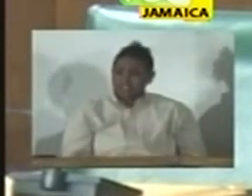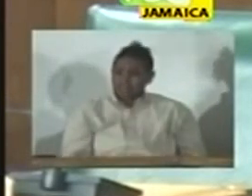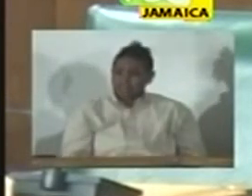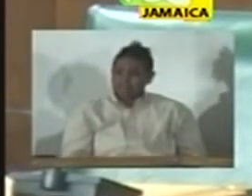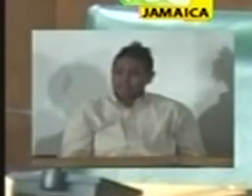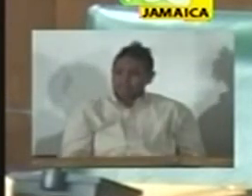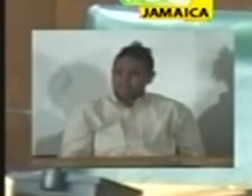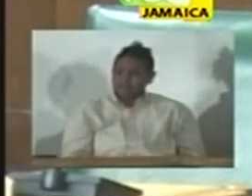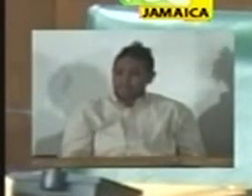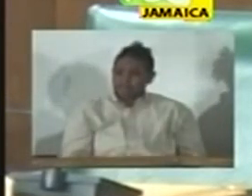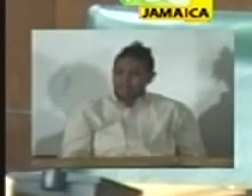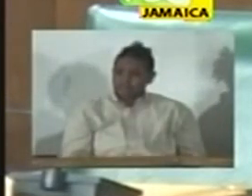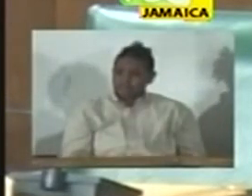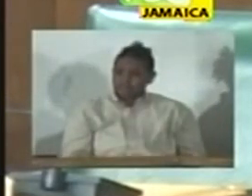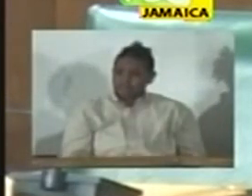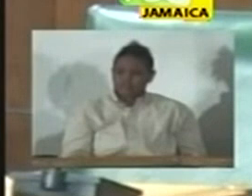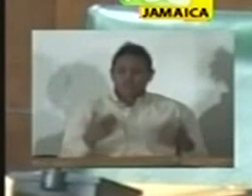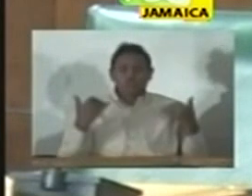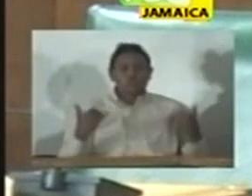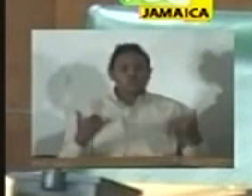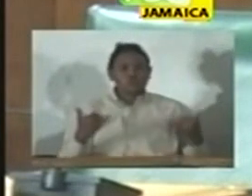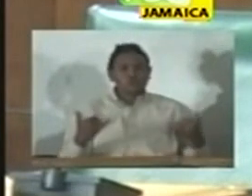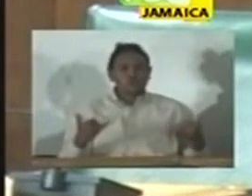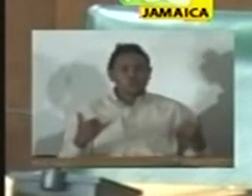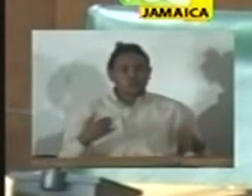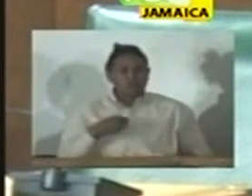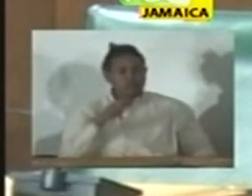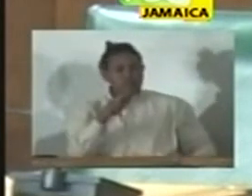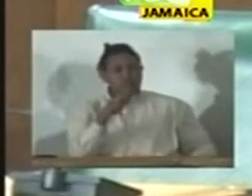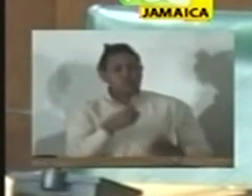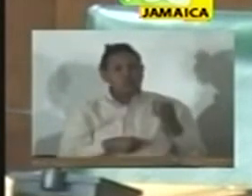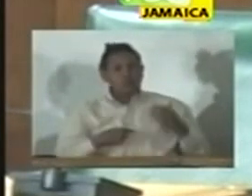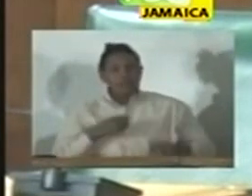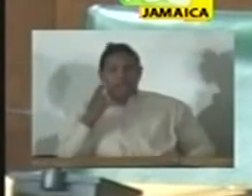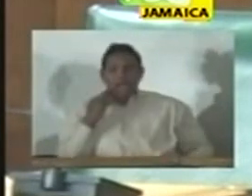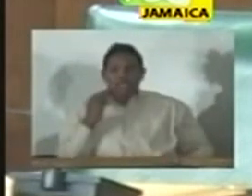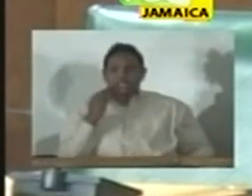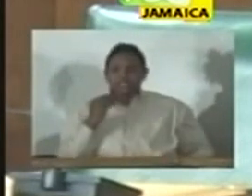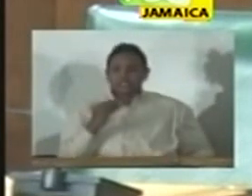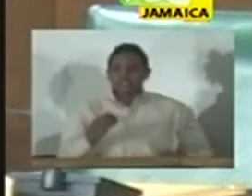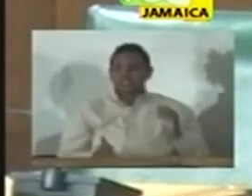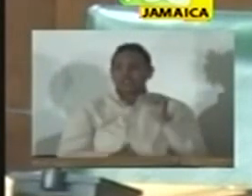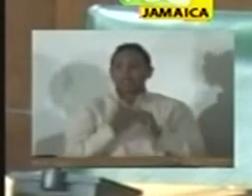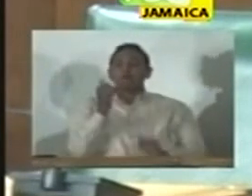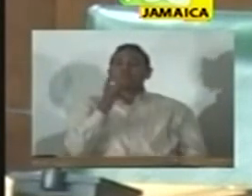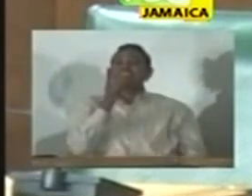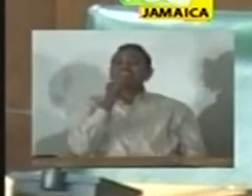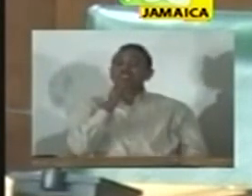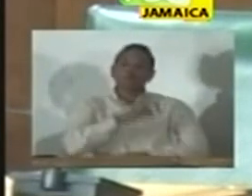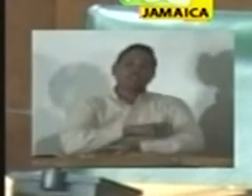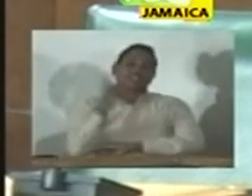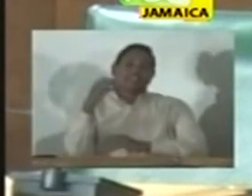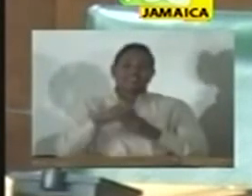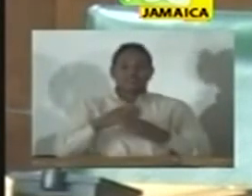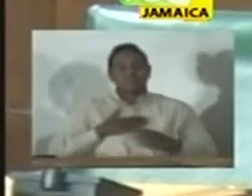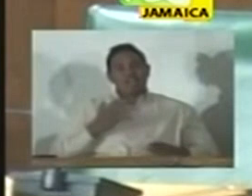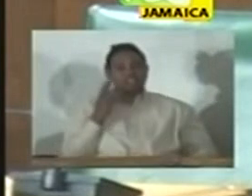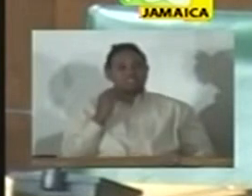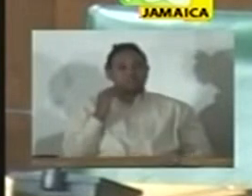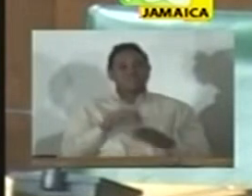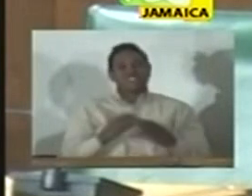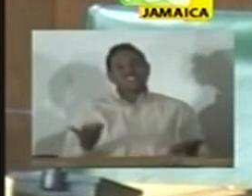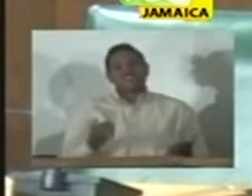today, what I've experienced is the most disappointing day in my life in the Senate.